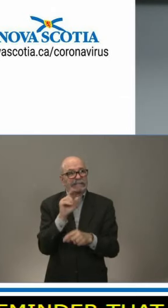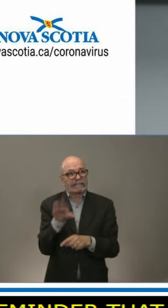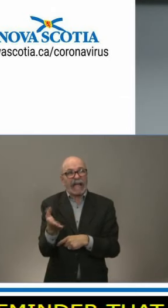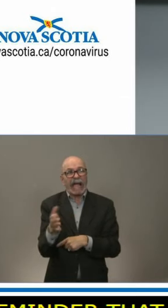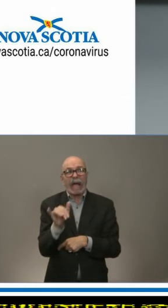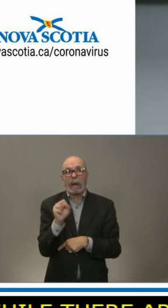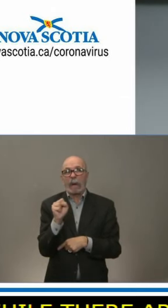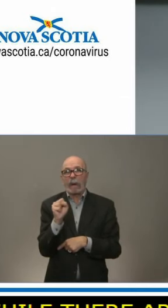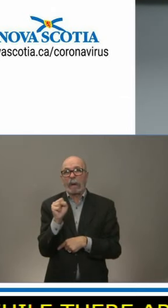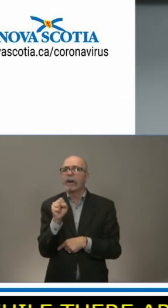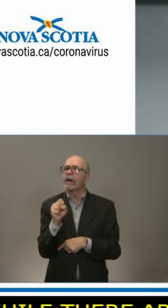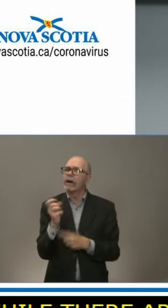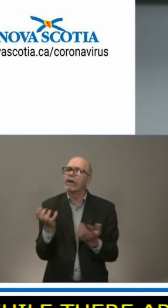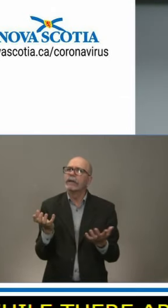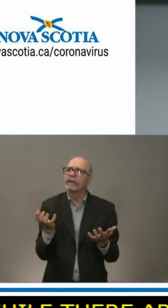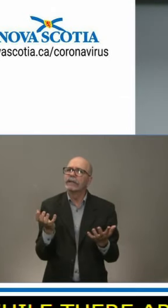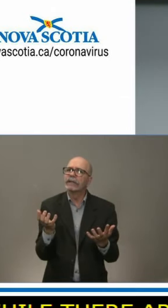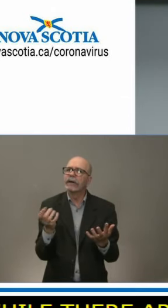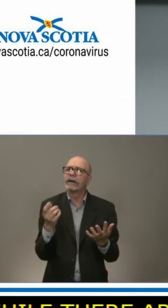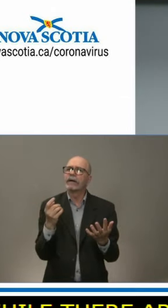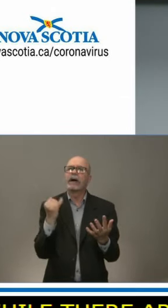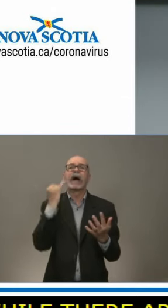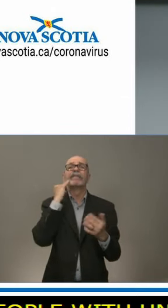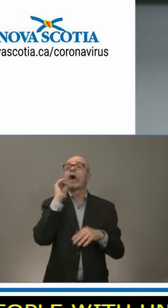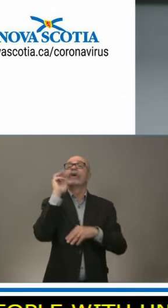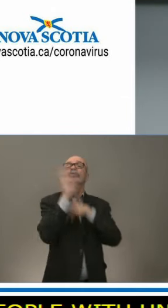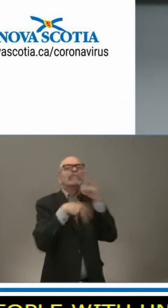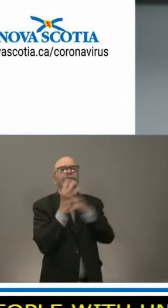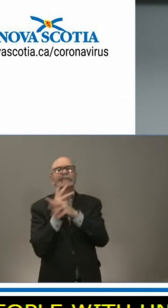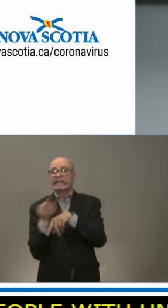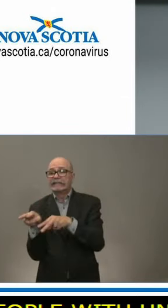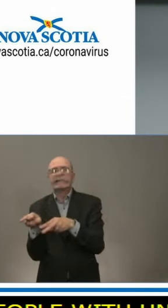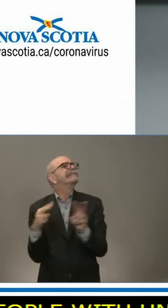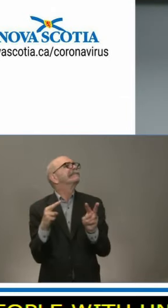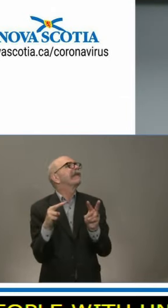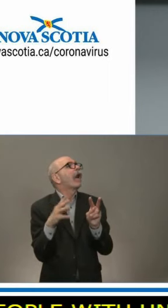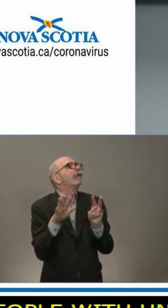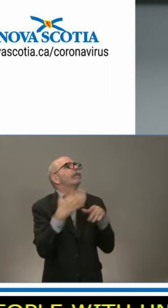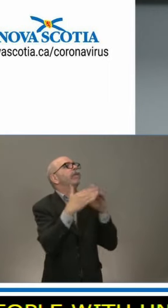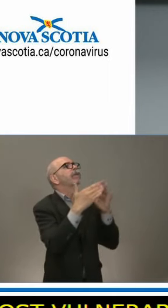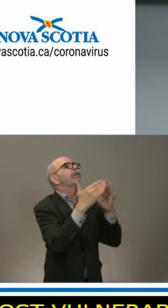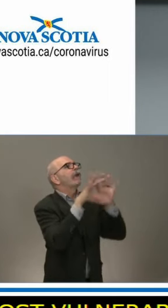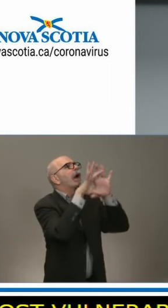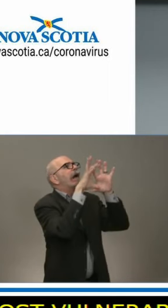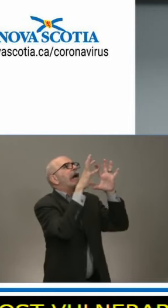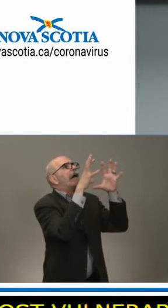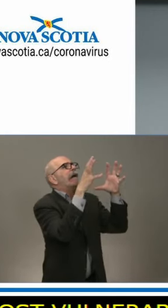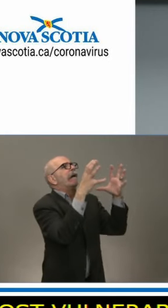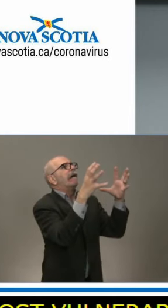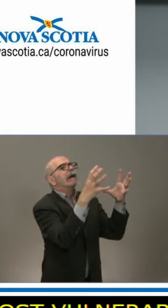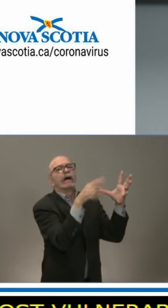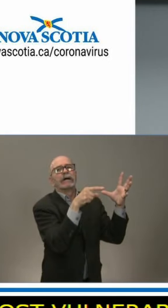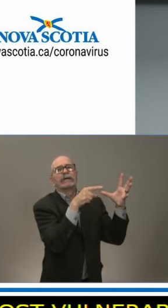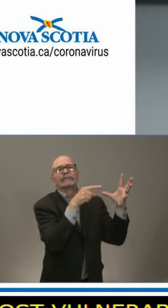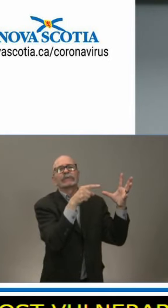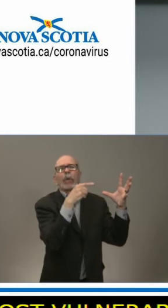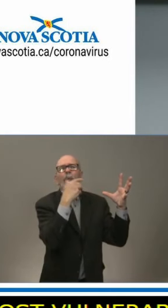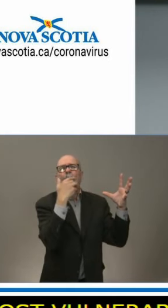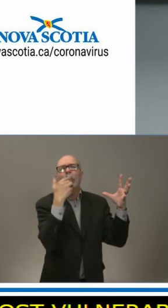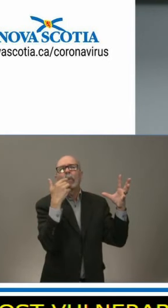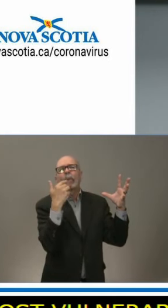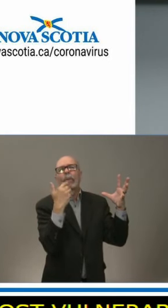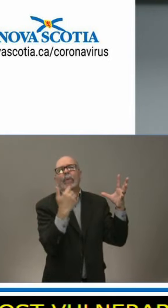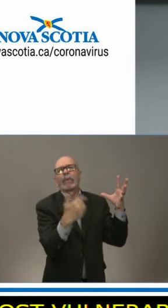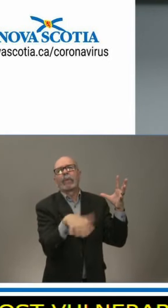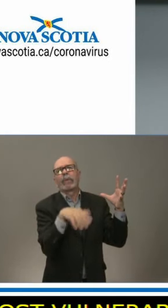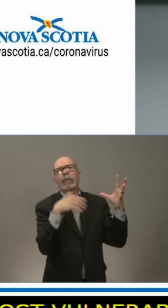dying, you look around the world, they're not the only ones. If you look, even in North America, we are seeing previously healthy